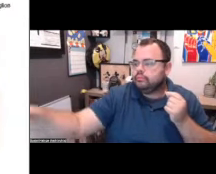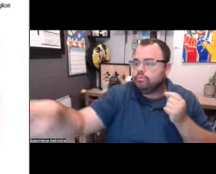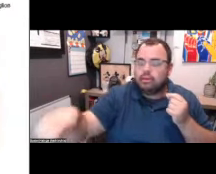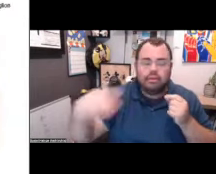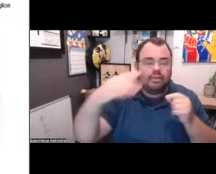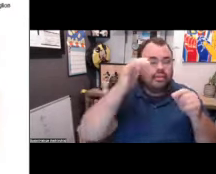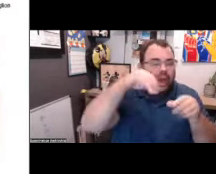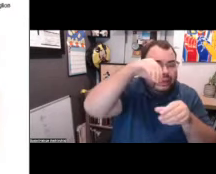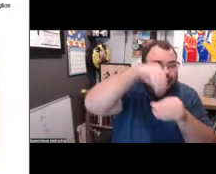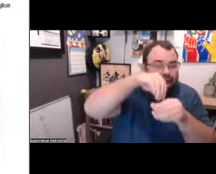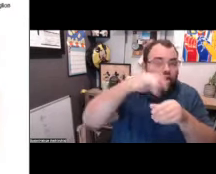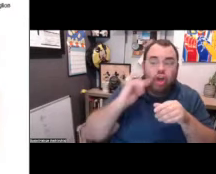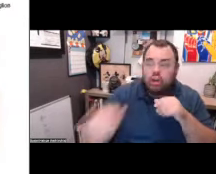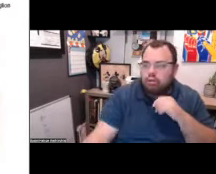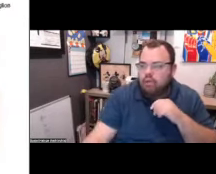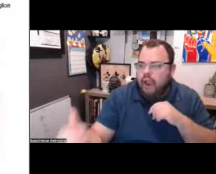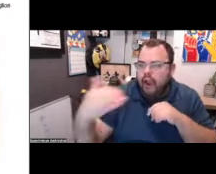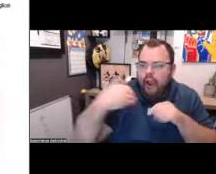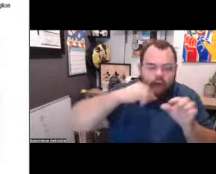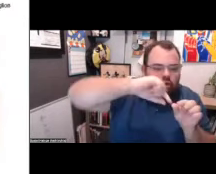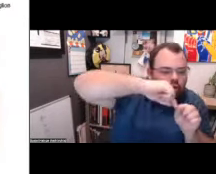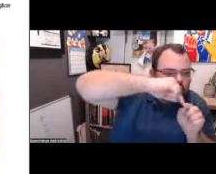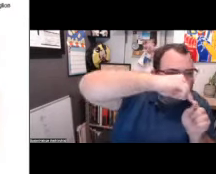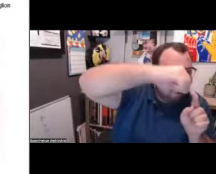section looks like this.